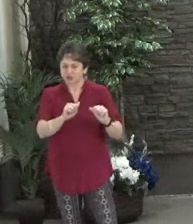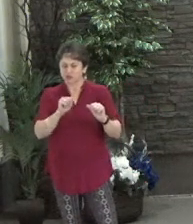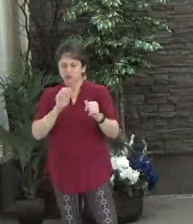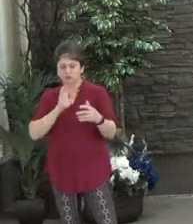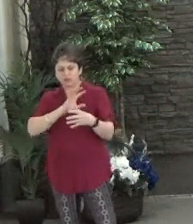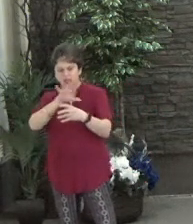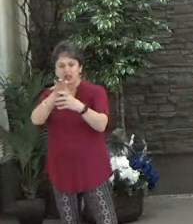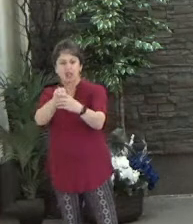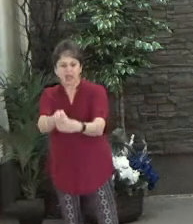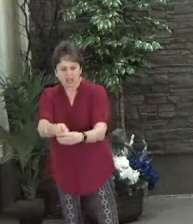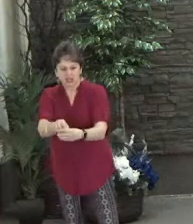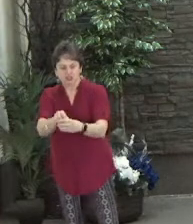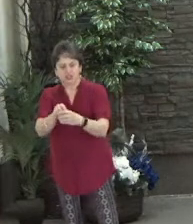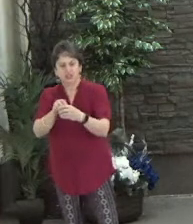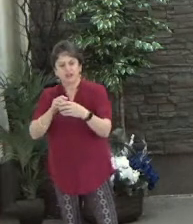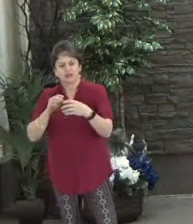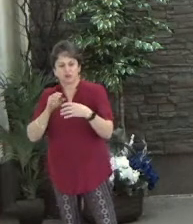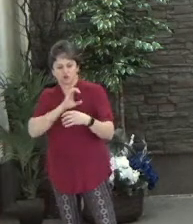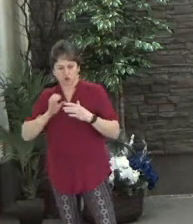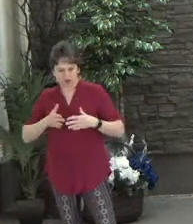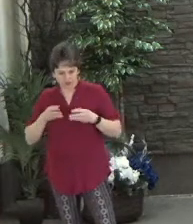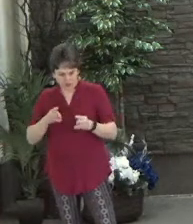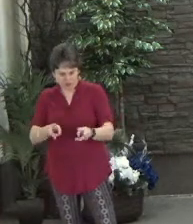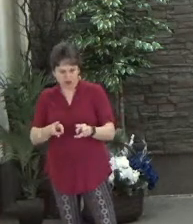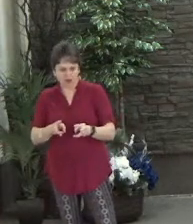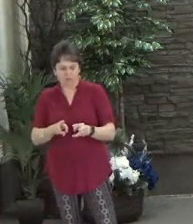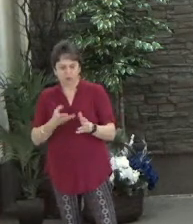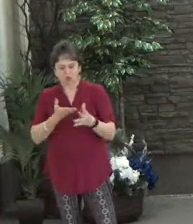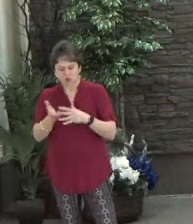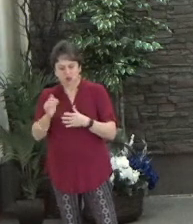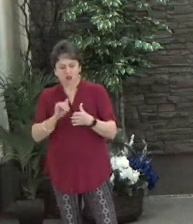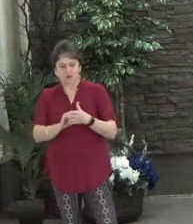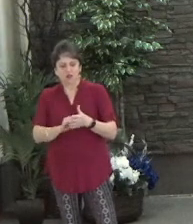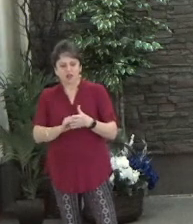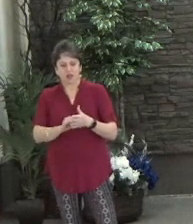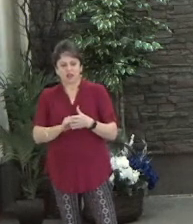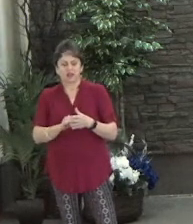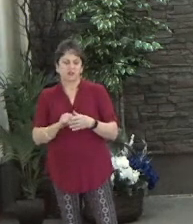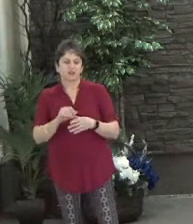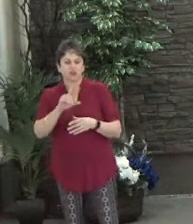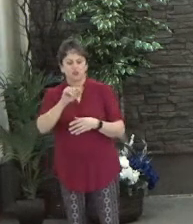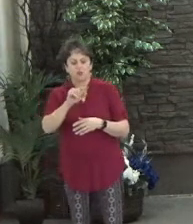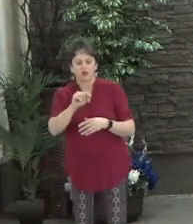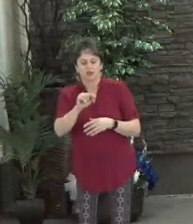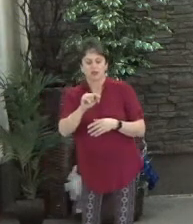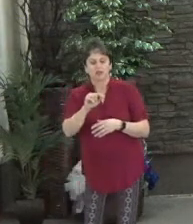engage, and then engage in a Christ-like way, throughout that 2011 school year,